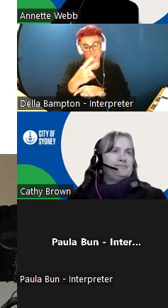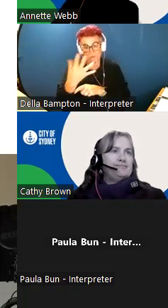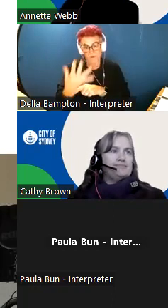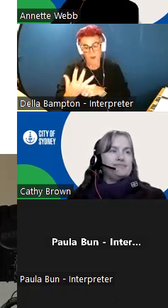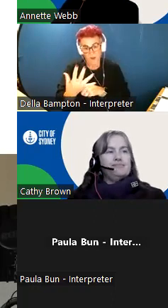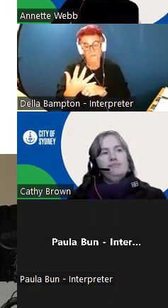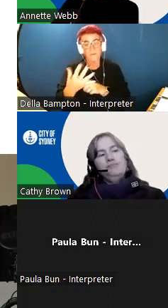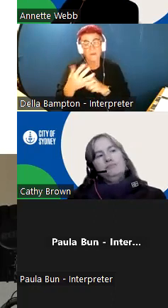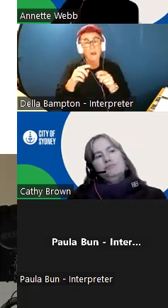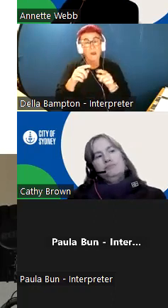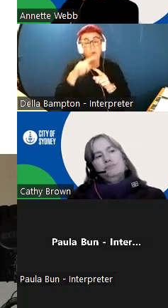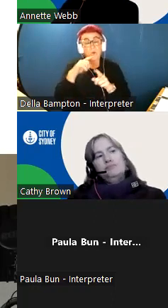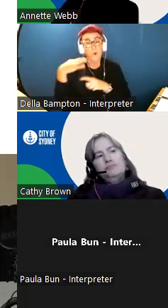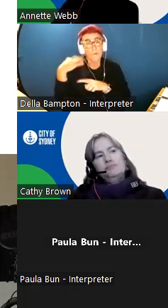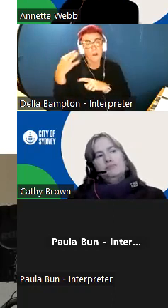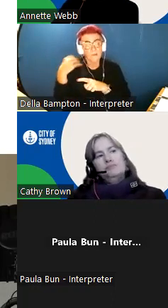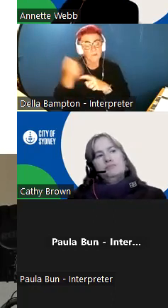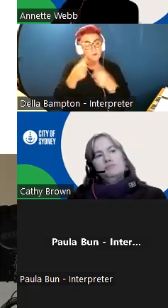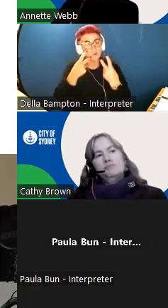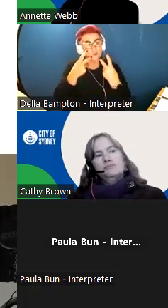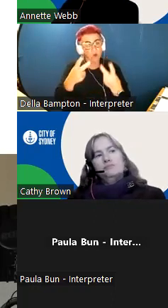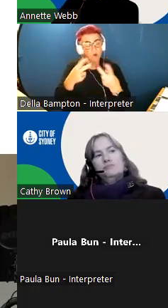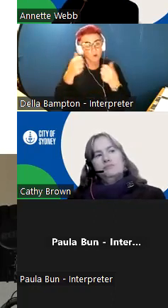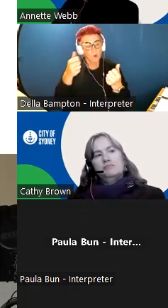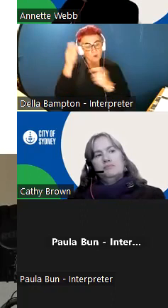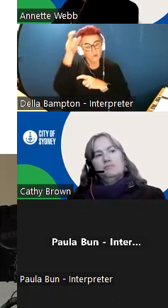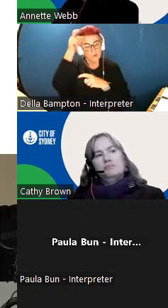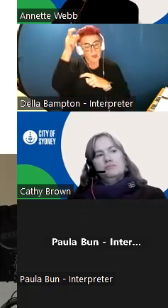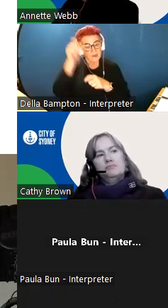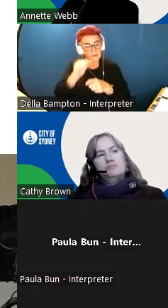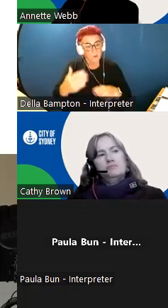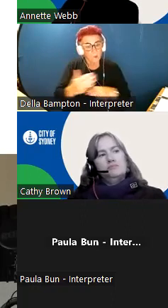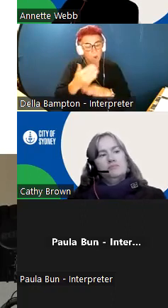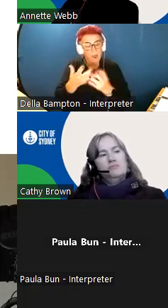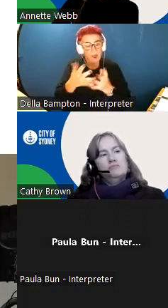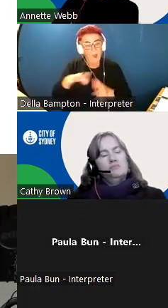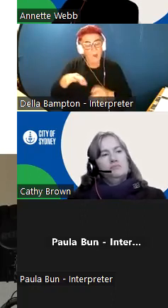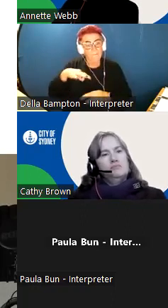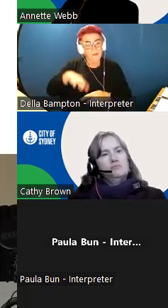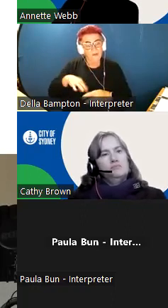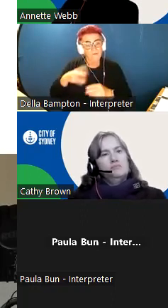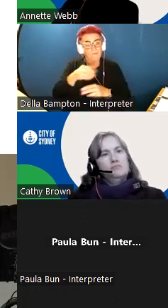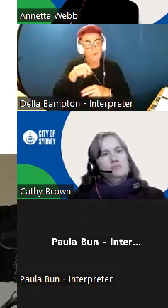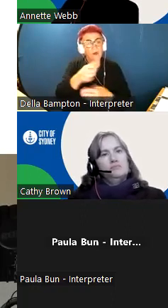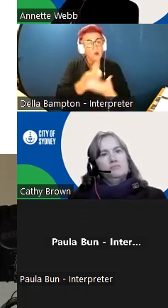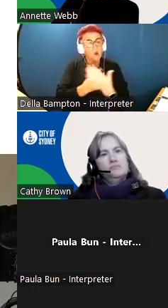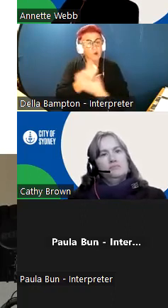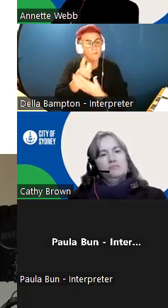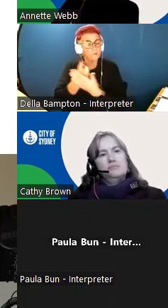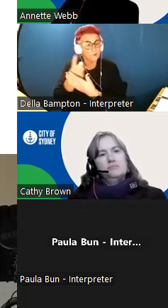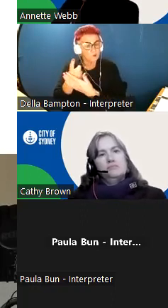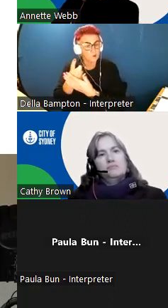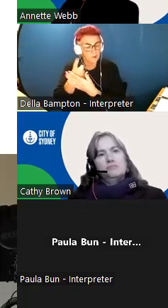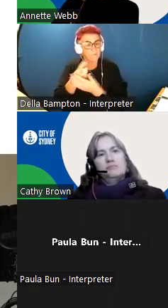2025. Applicants are required to demonstrate a relevant creative practice and how they would benefit creatively from the opportunity.